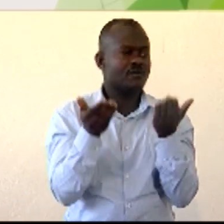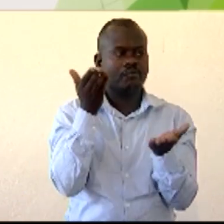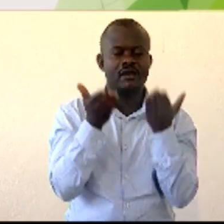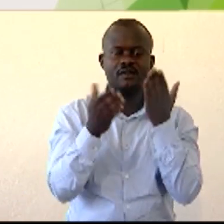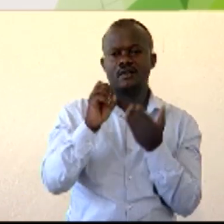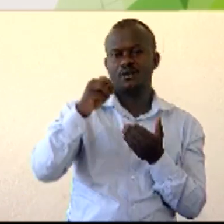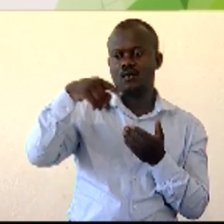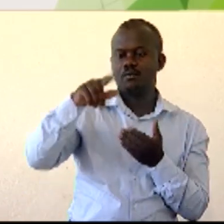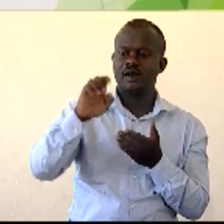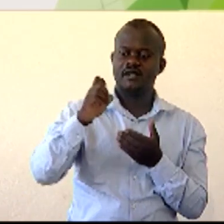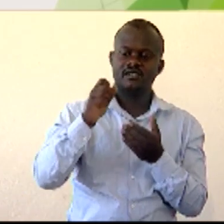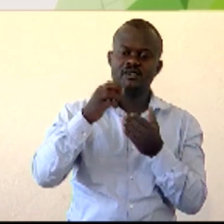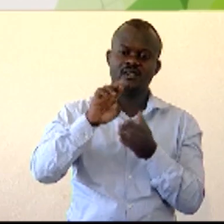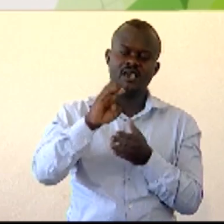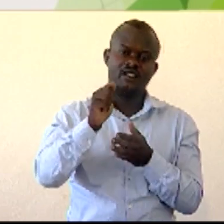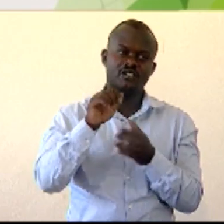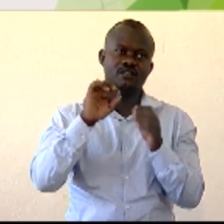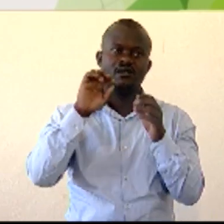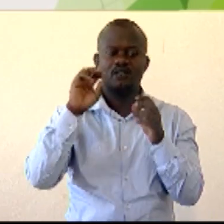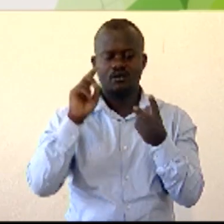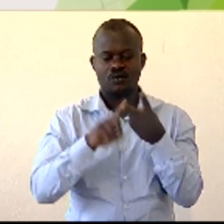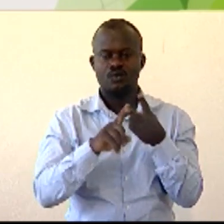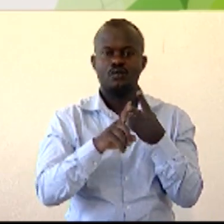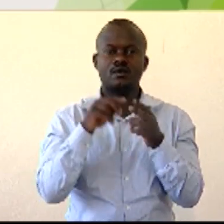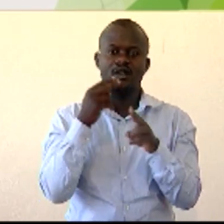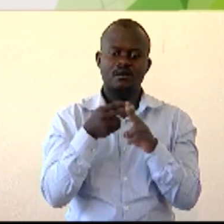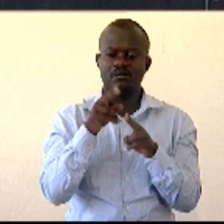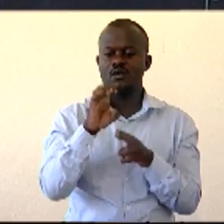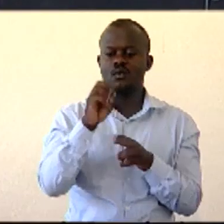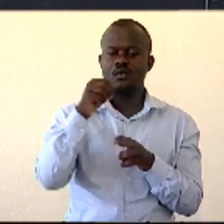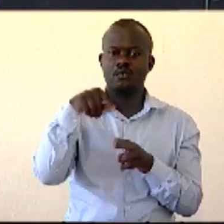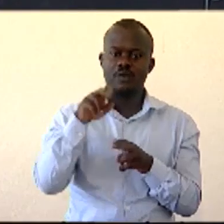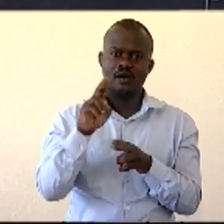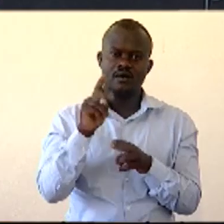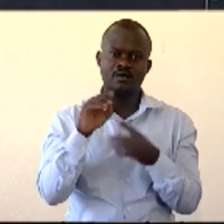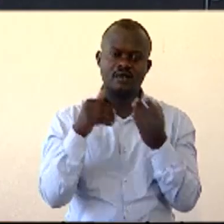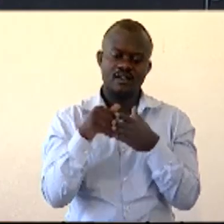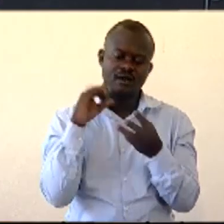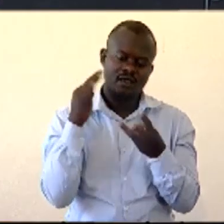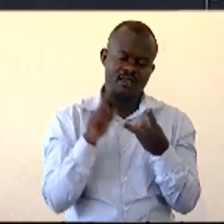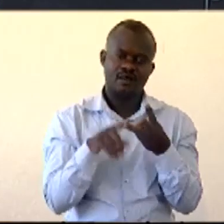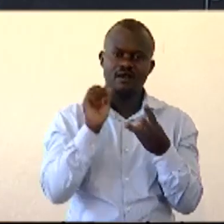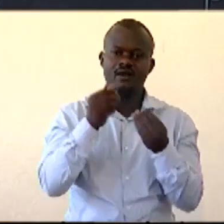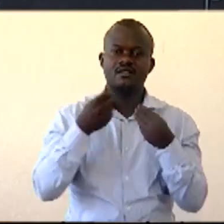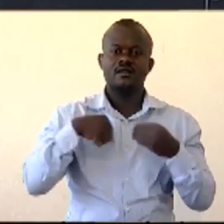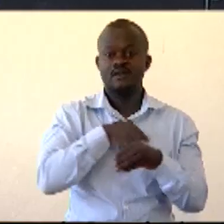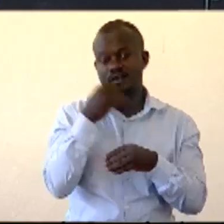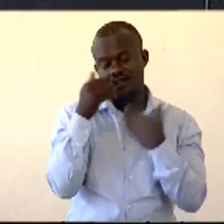complex reactions. 2, naming compounds. And 3, they can also tell us whether